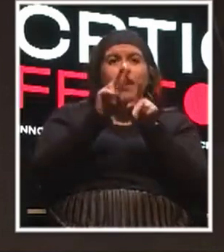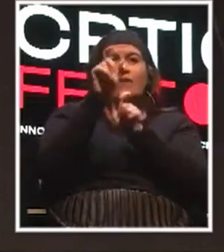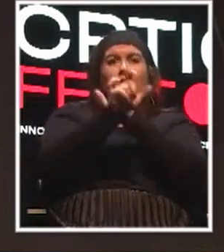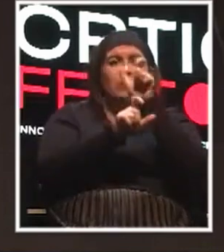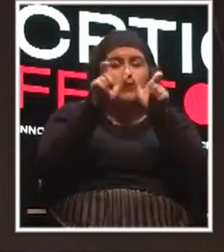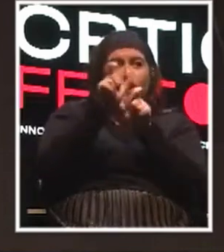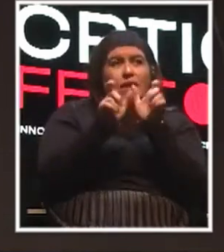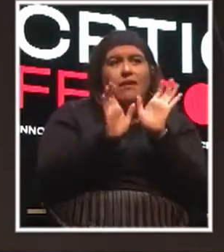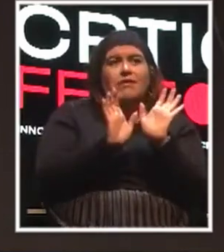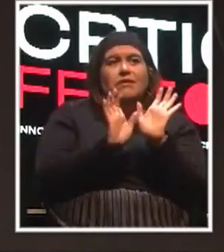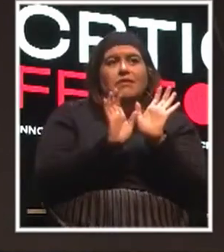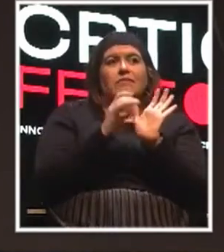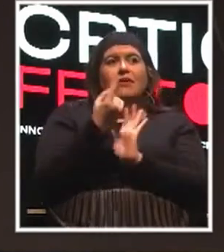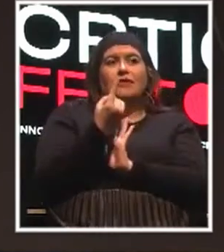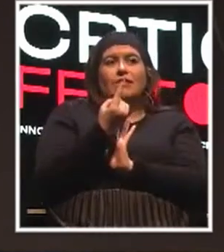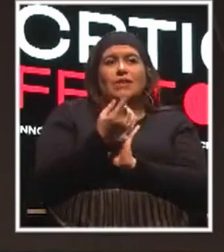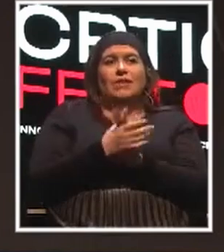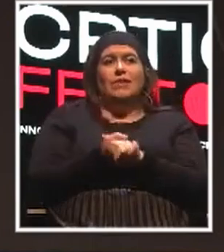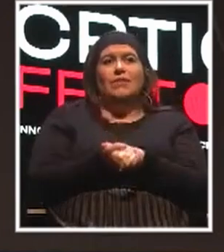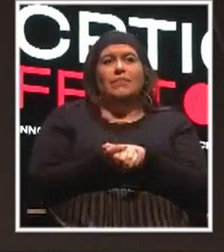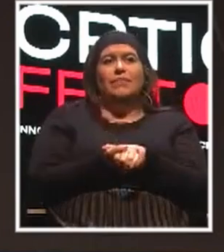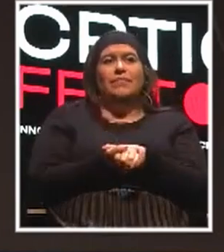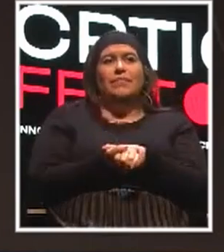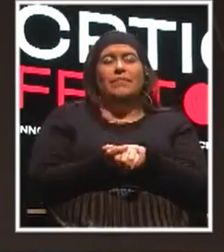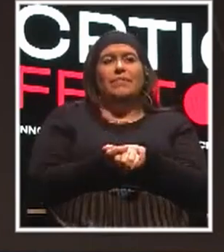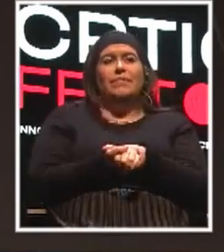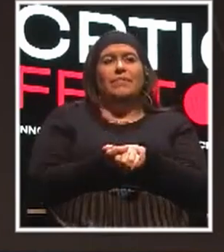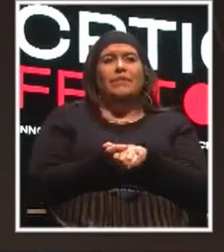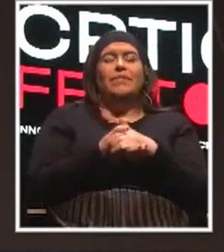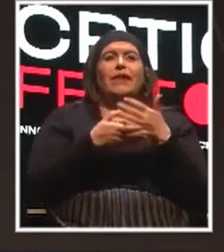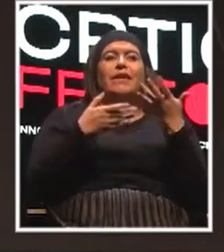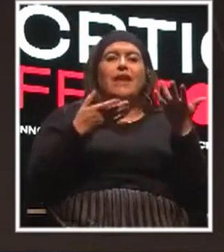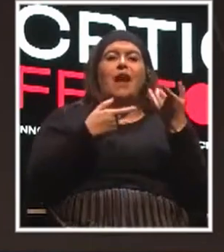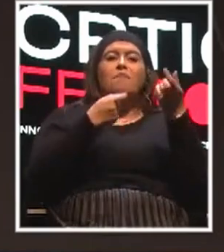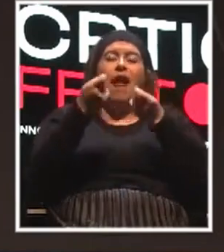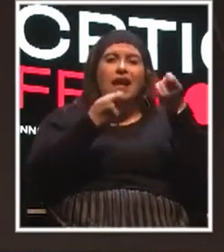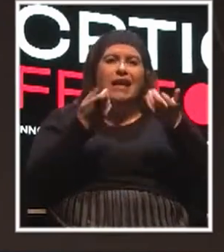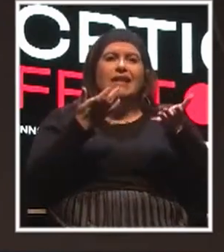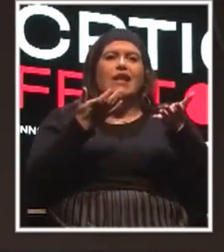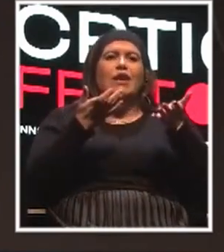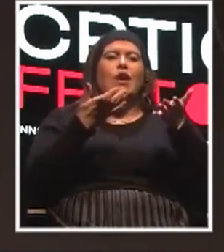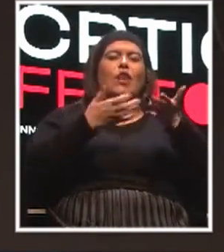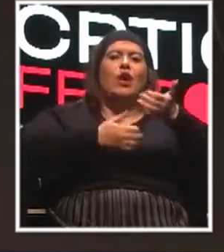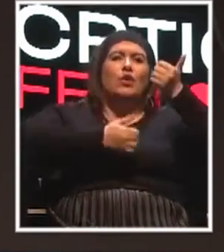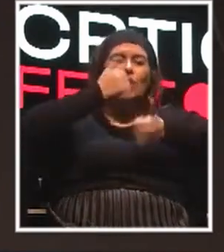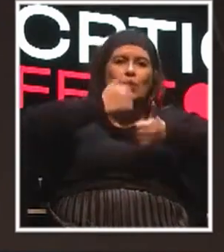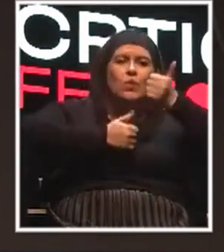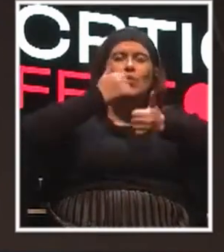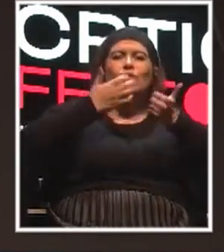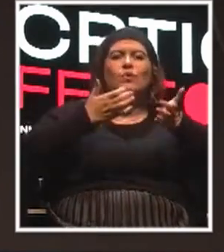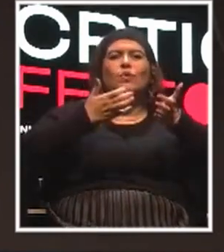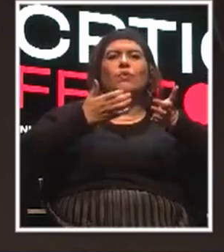contests or marketing, activations where you could have people, frame it that way and say, oh,